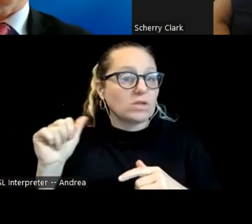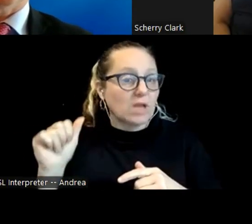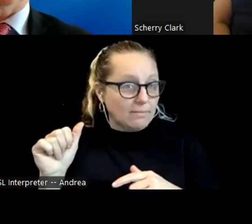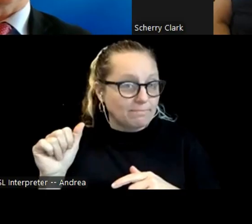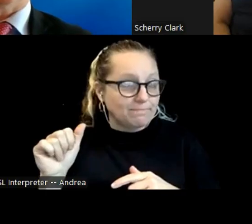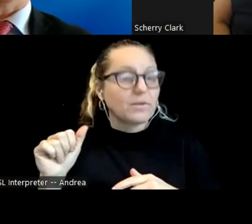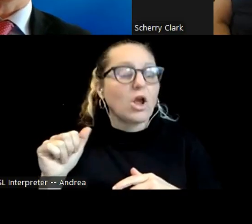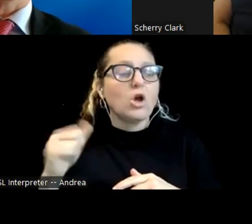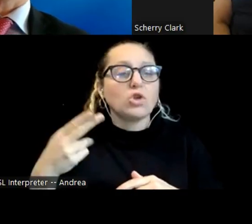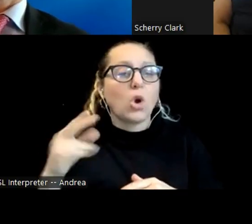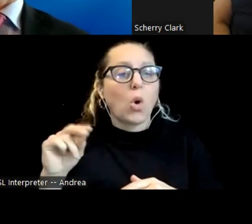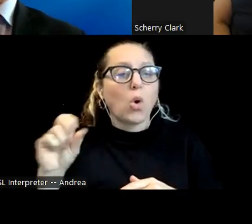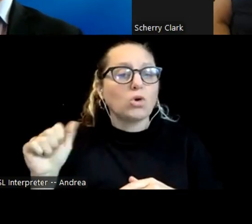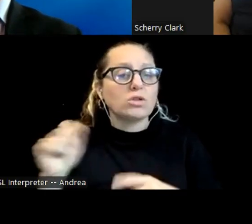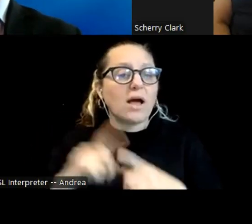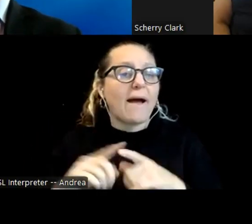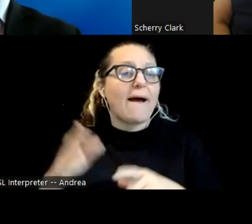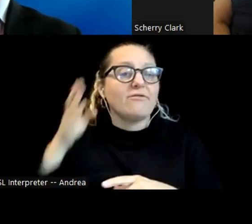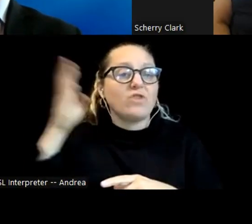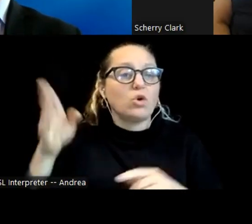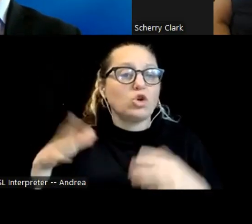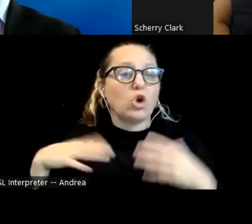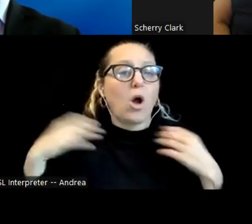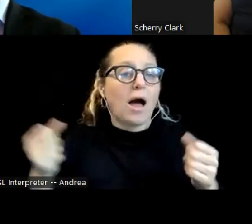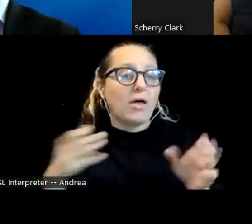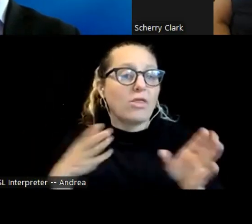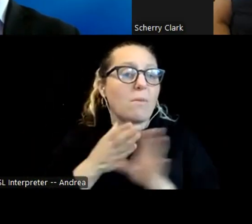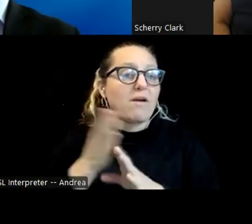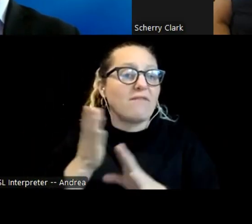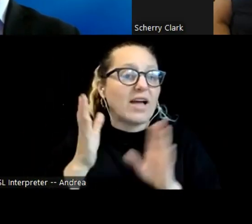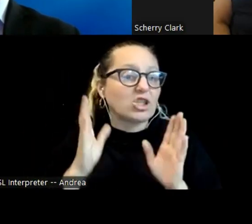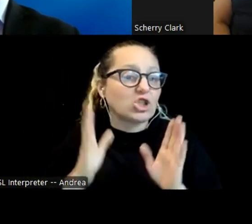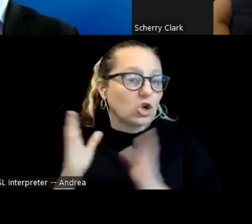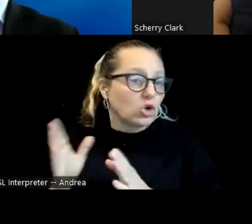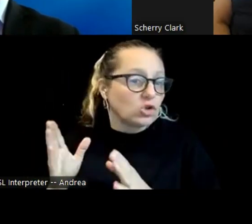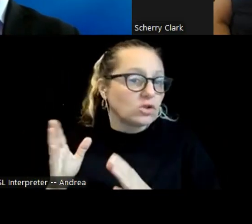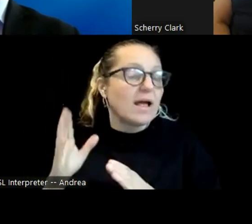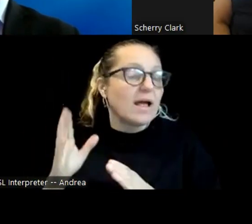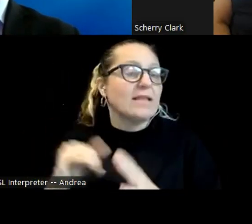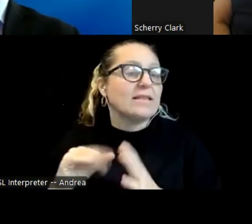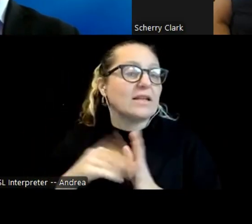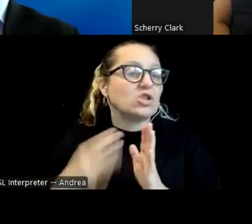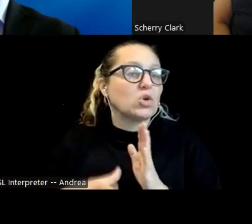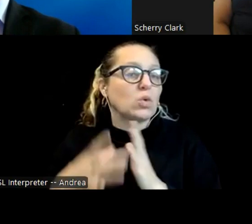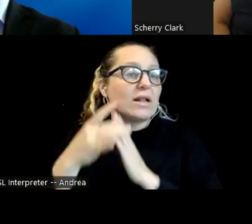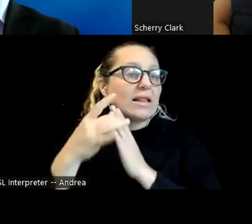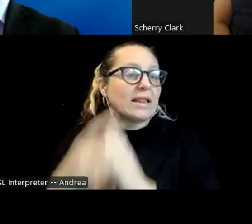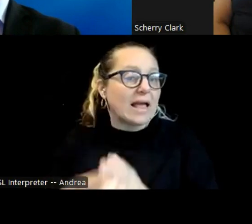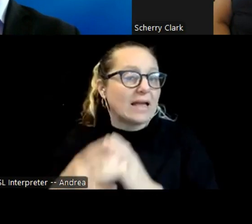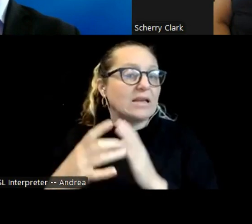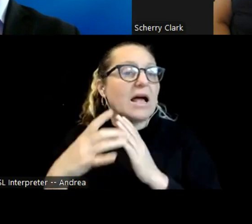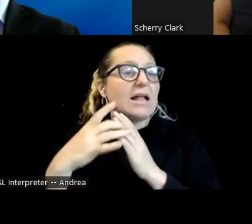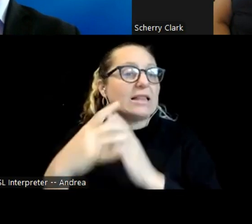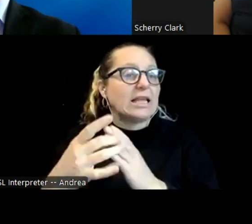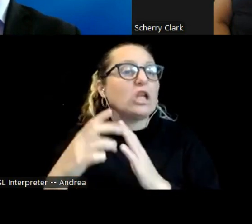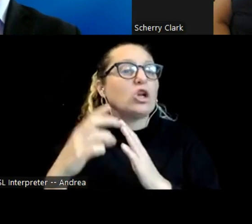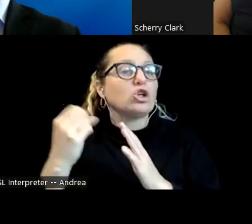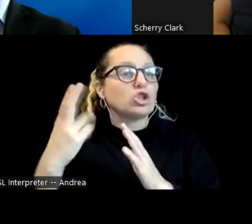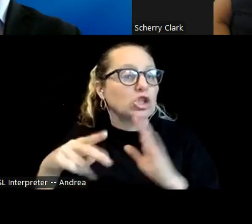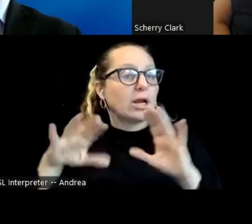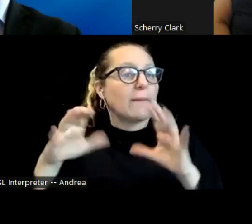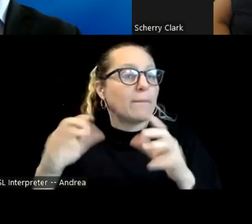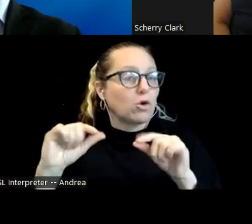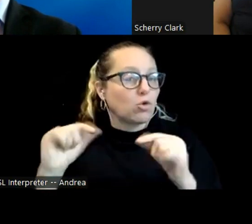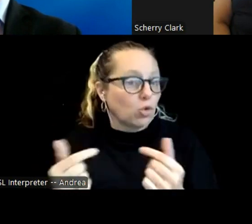So HOSA, Future Health Professionals, is a student-led leadership group. We